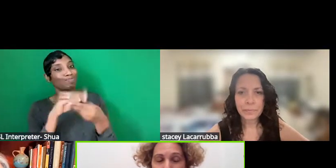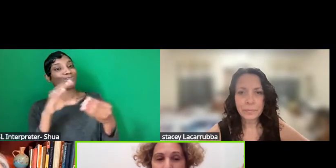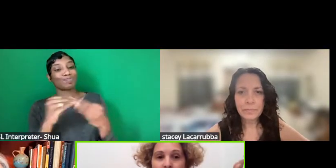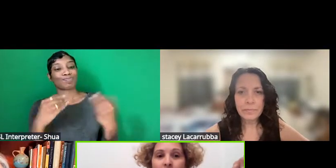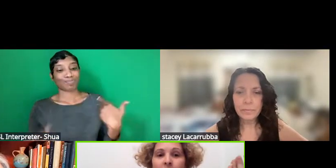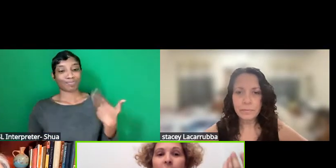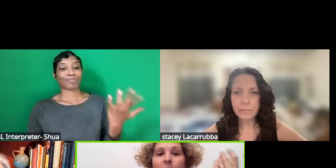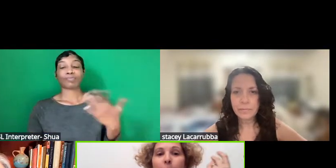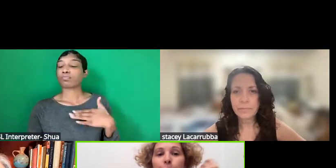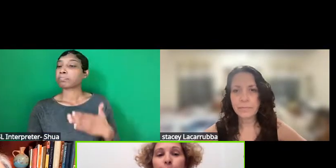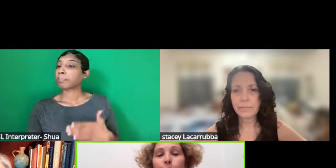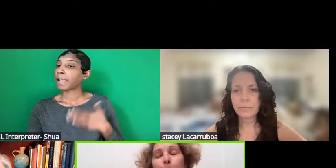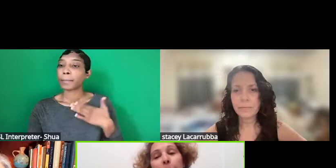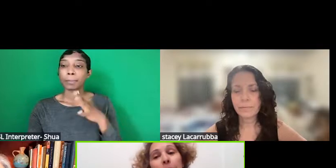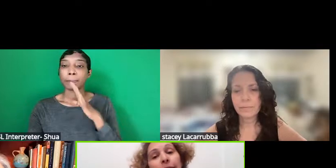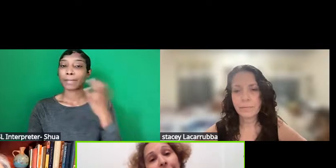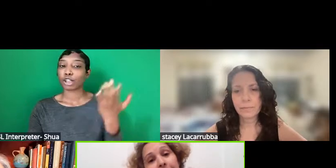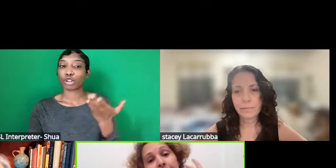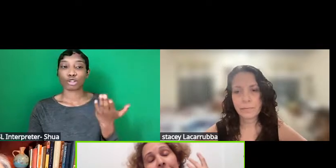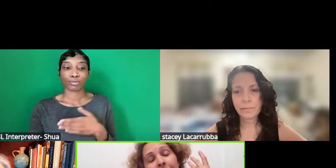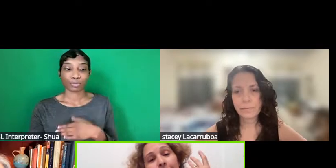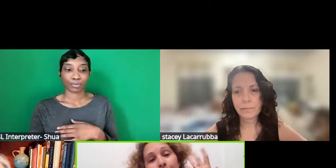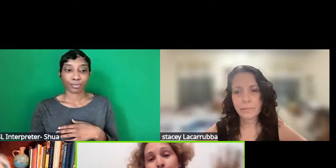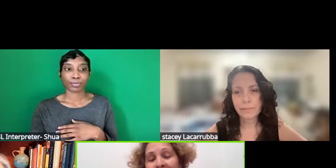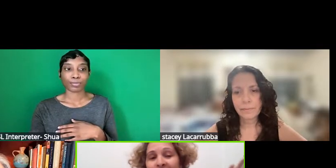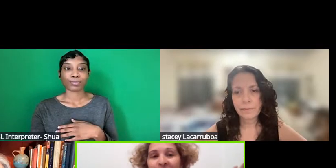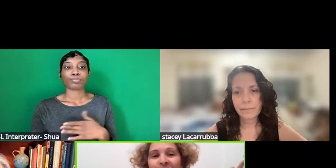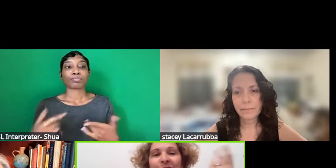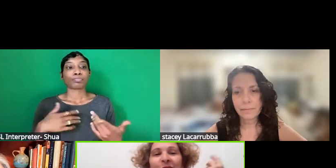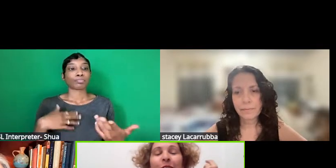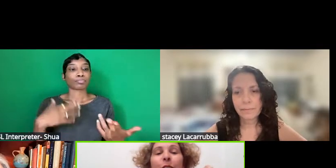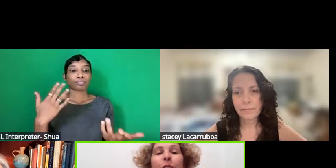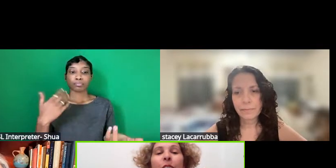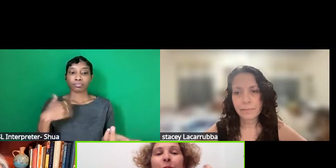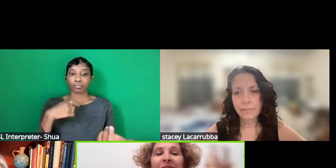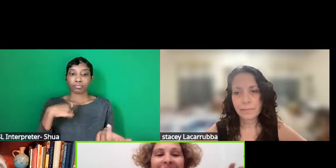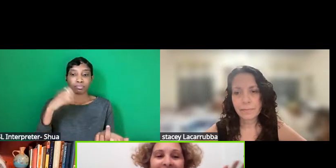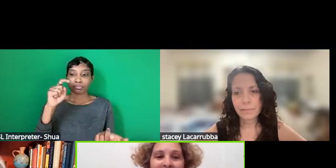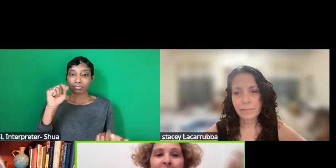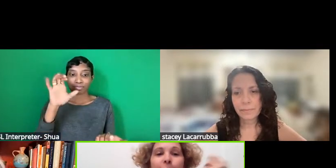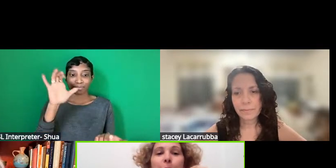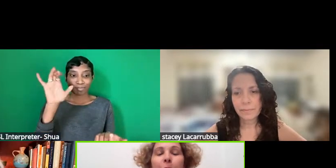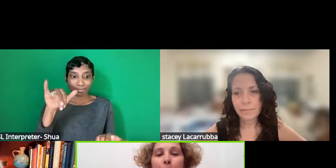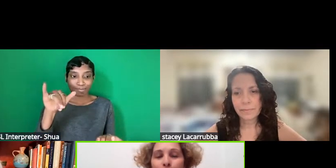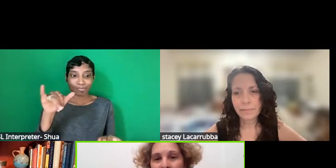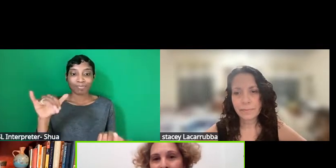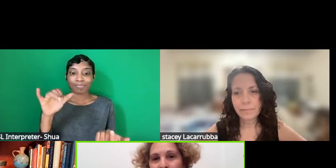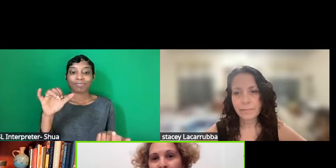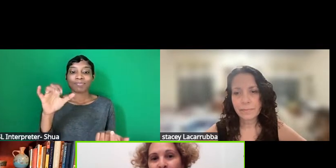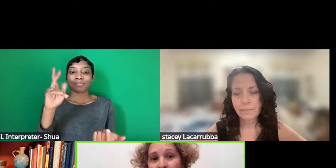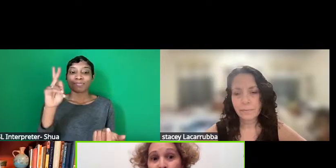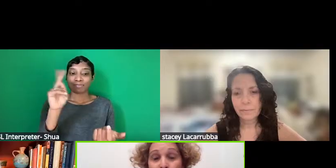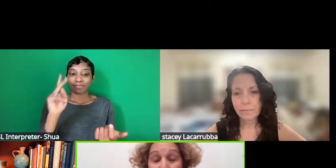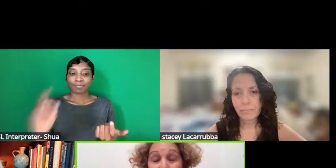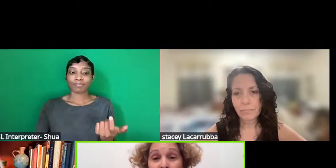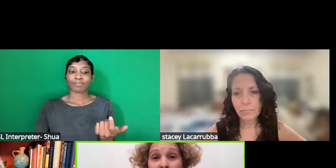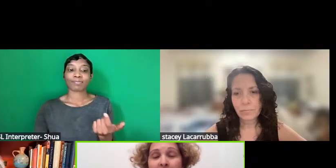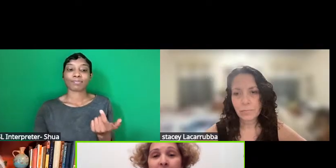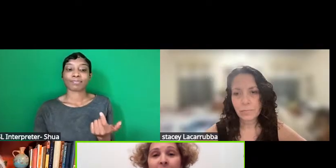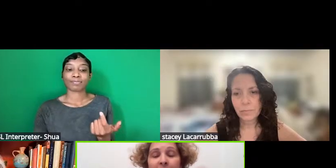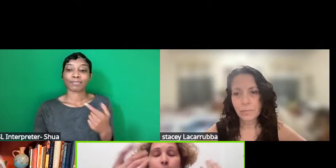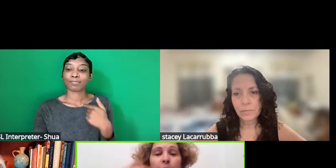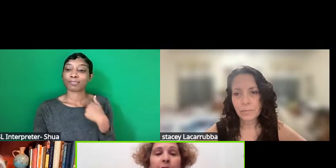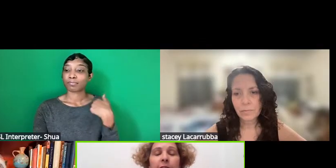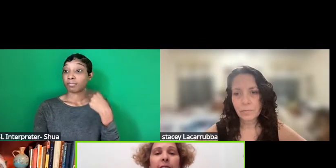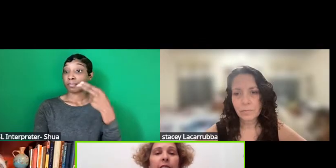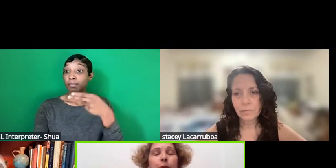to be here. So my name is Stacy. We have two Stacys on the call. I'm Stacy K. My pronouns are she and her,